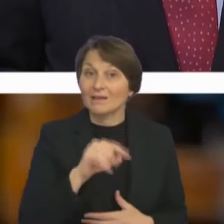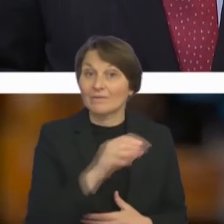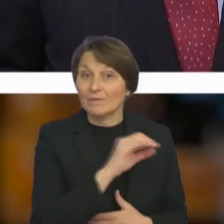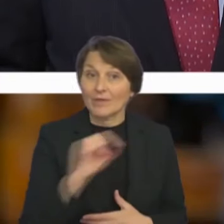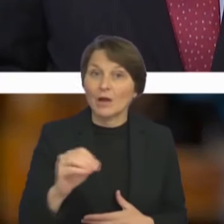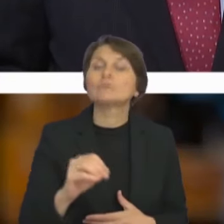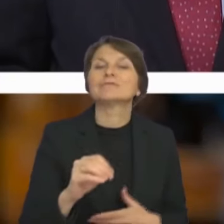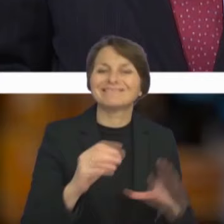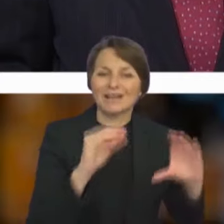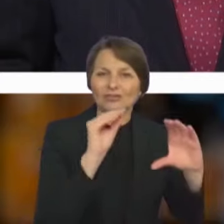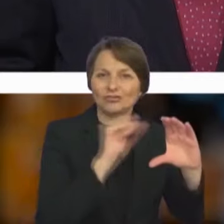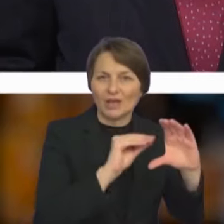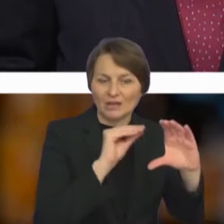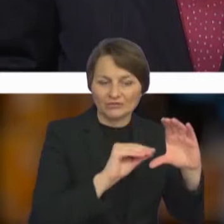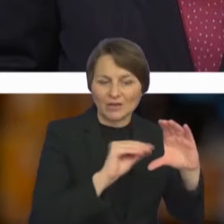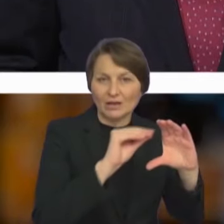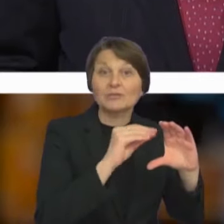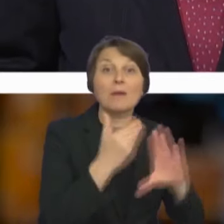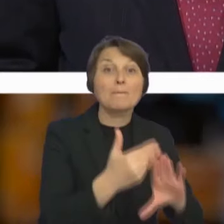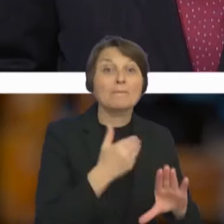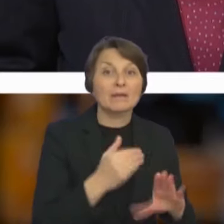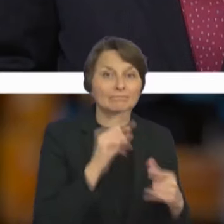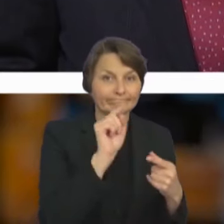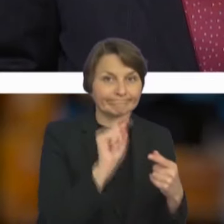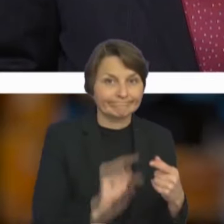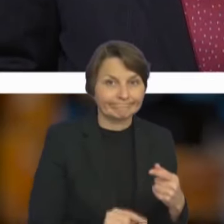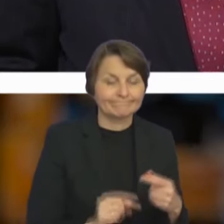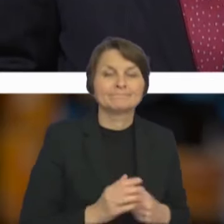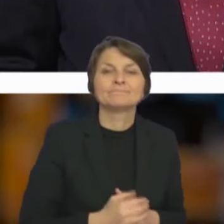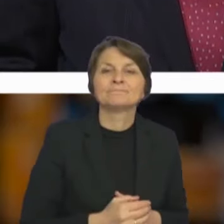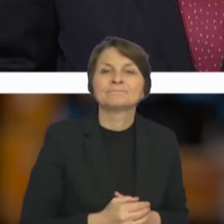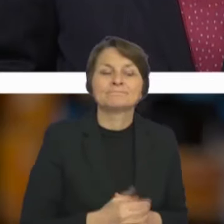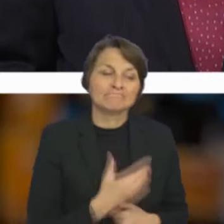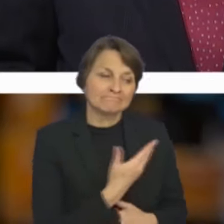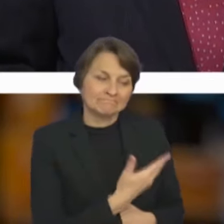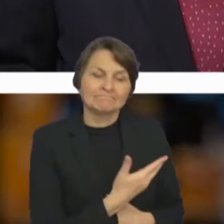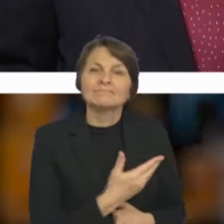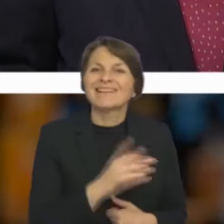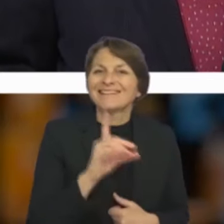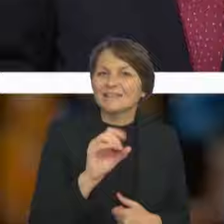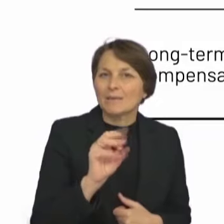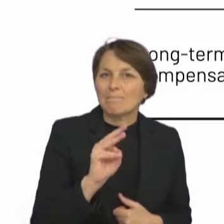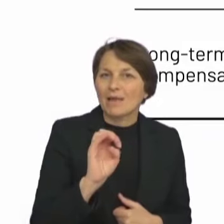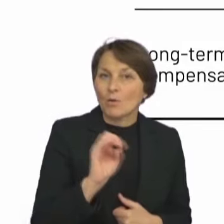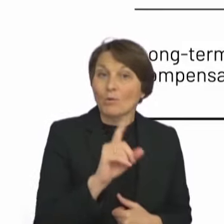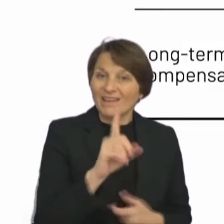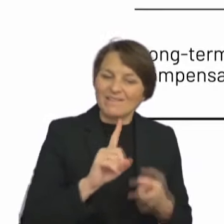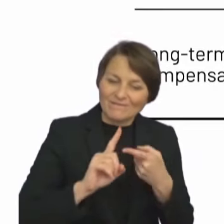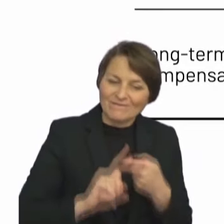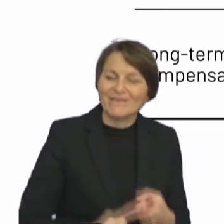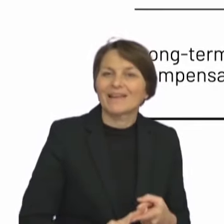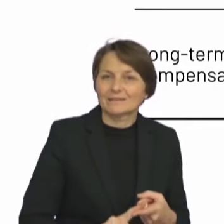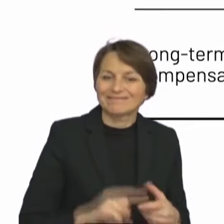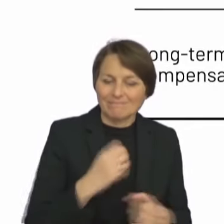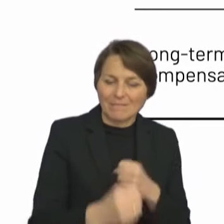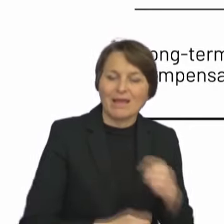a three-year presence condition. Mr. De Meo's fixed annual compensation for 2020 was paid to him